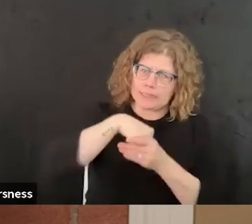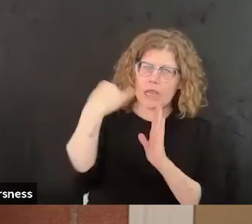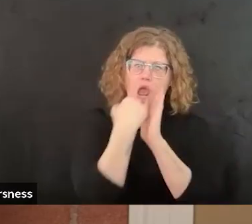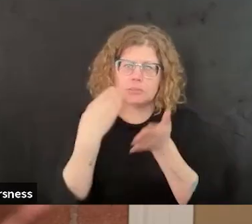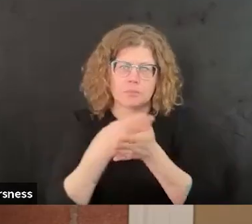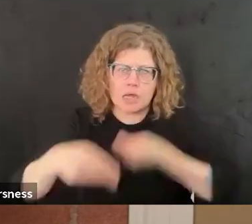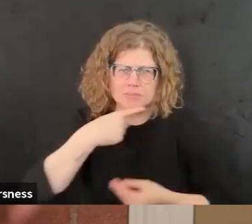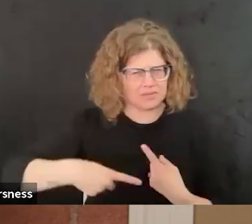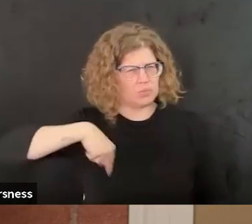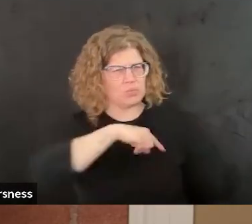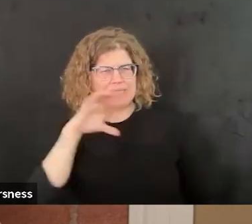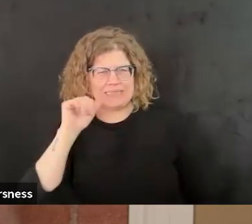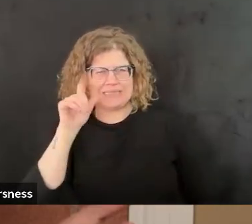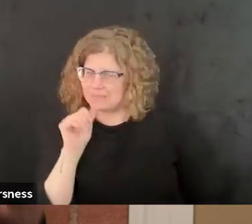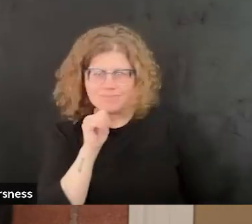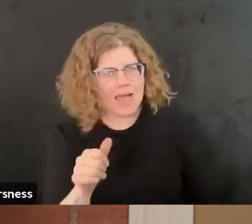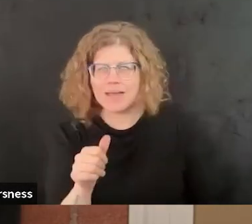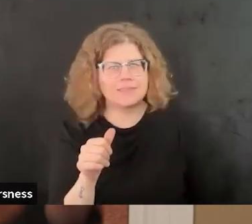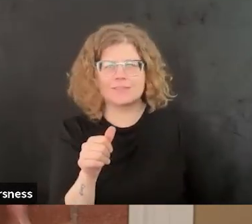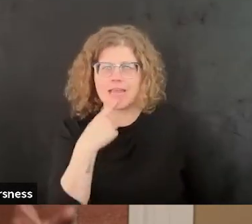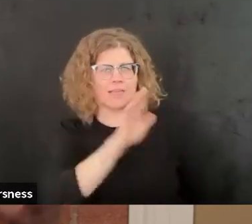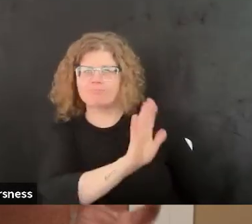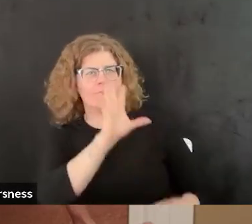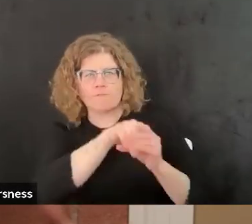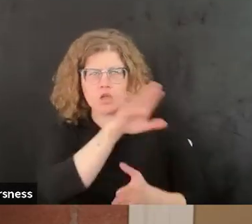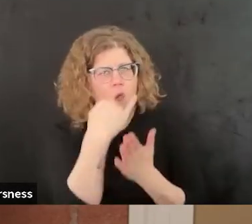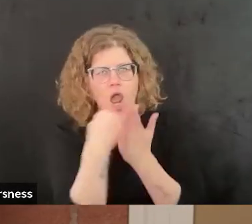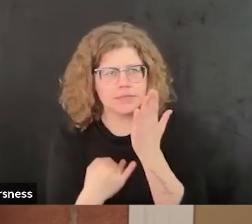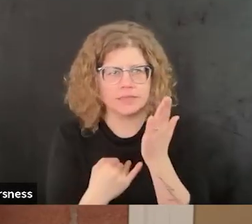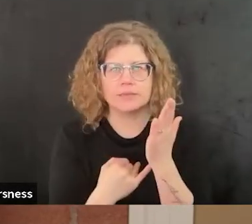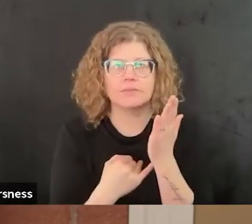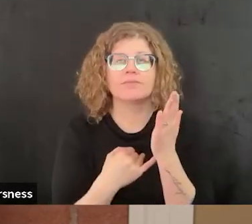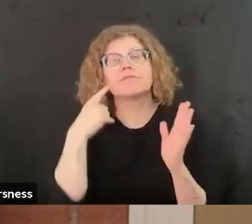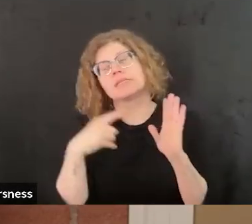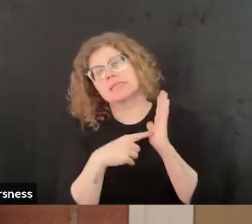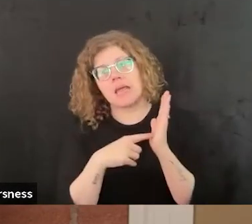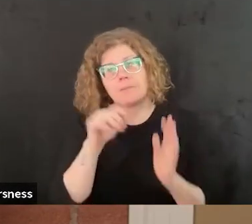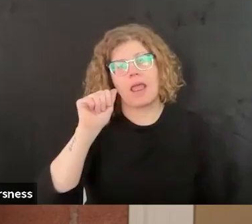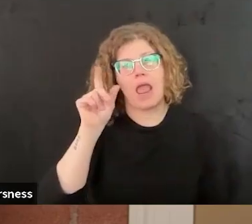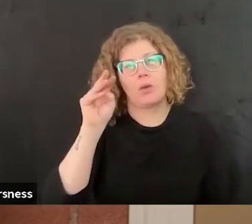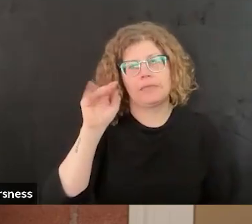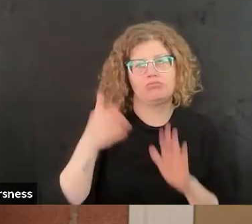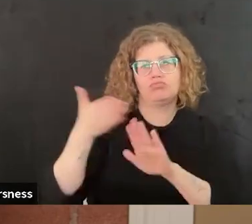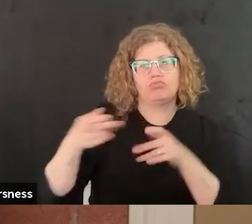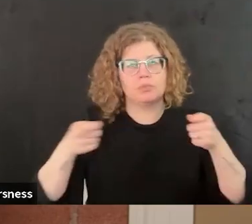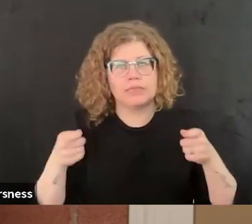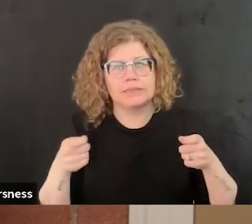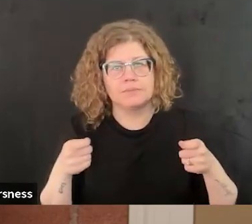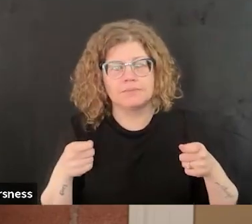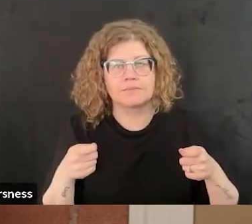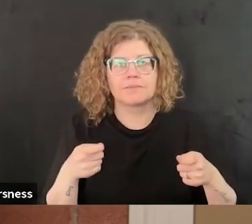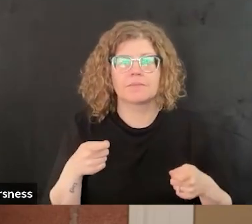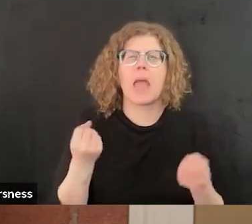artist budget, but they're actually not considered part of the making of the artwork itself. And those include things like administration